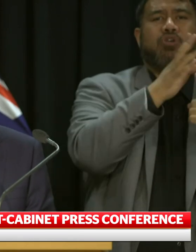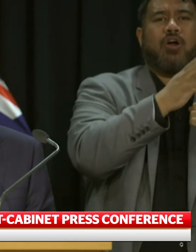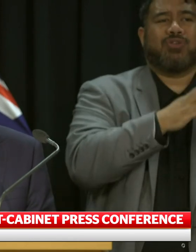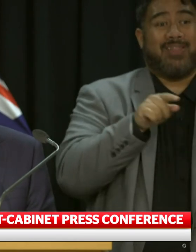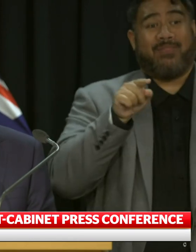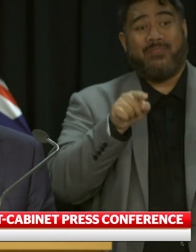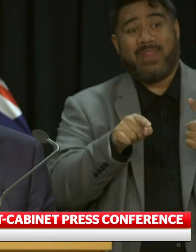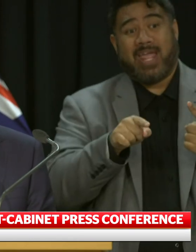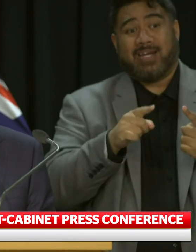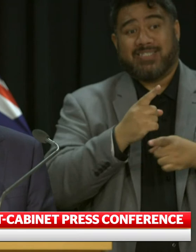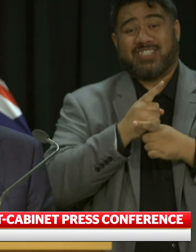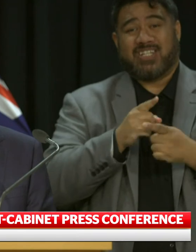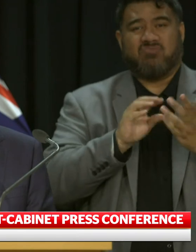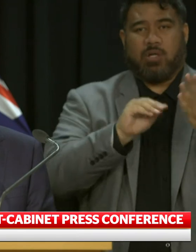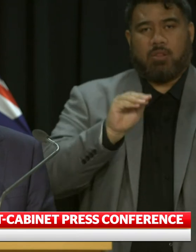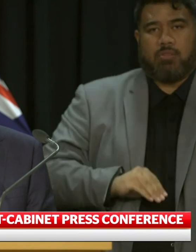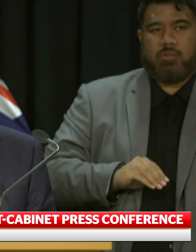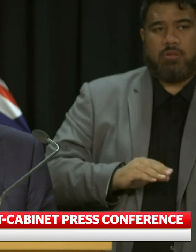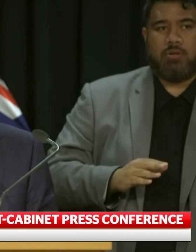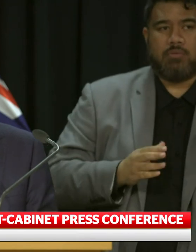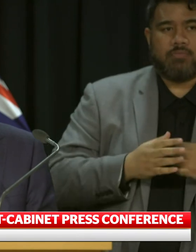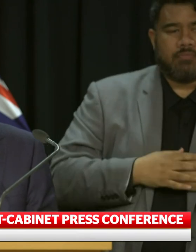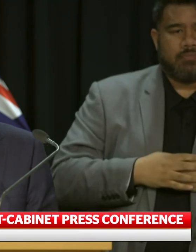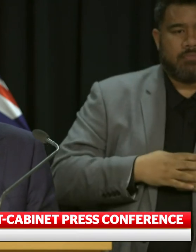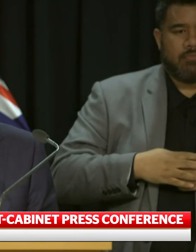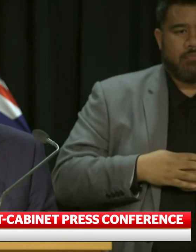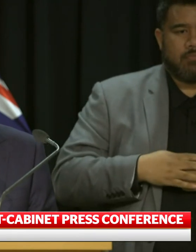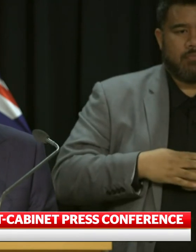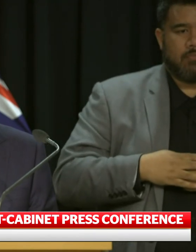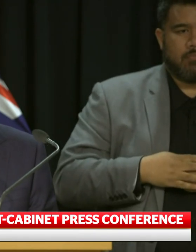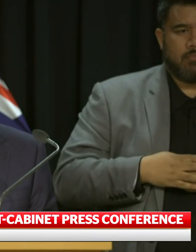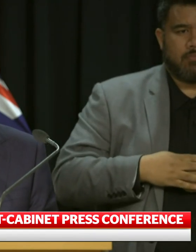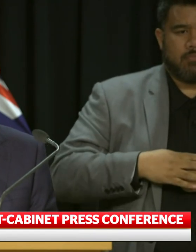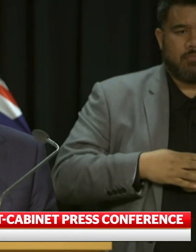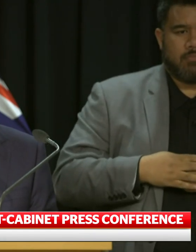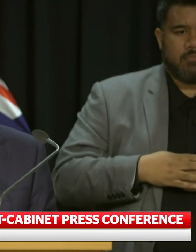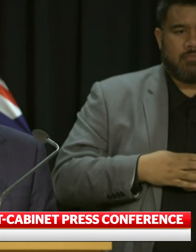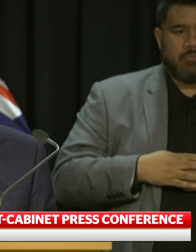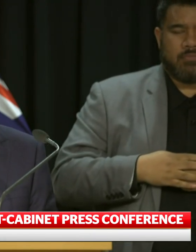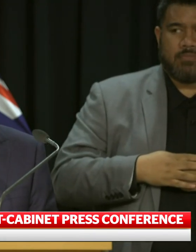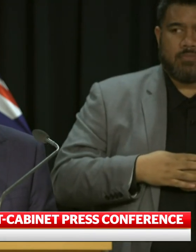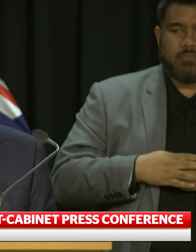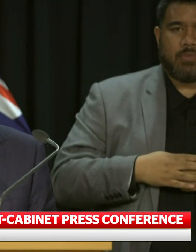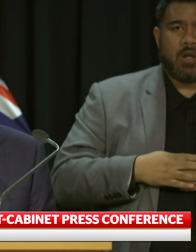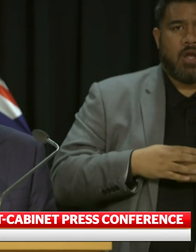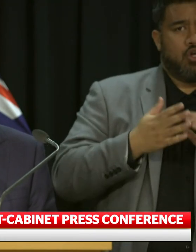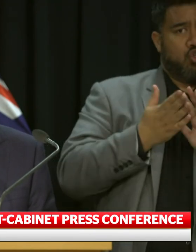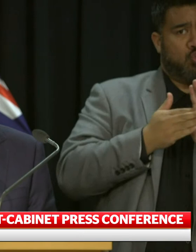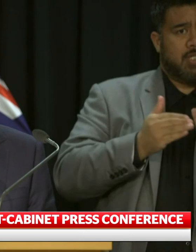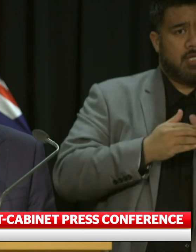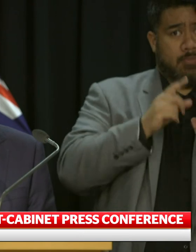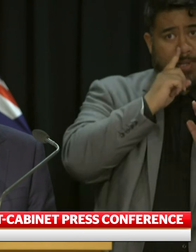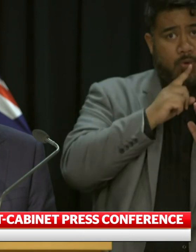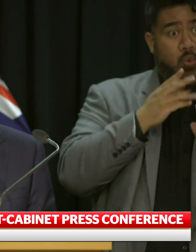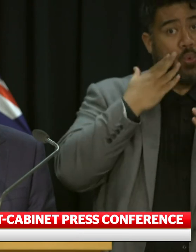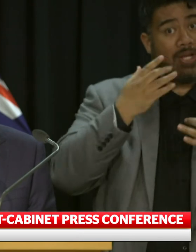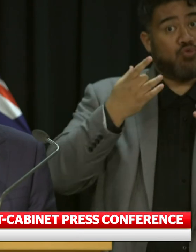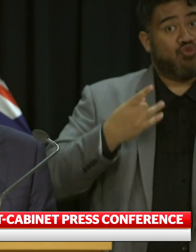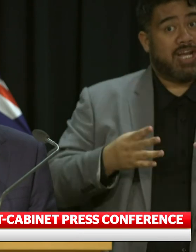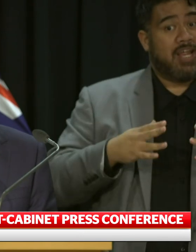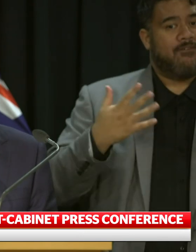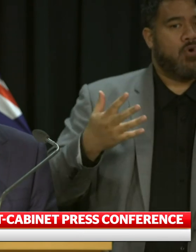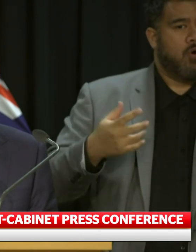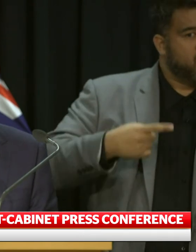moment. Into the never, never, right? Look, I think it will become clear when New Zealanders are ready to have that debate and whether there's